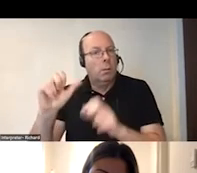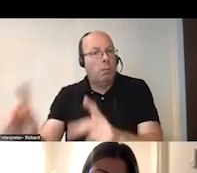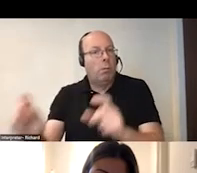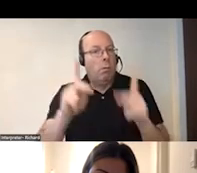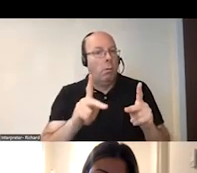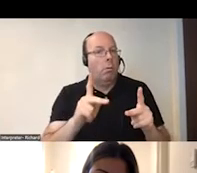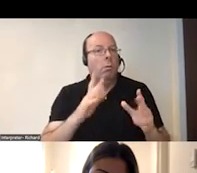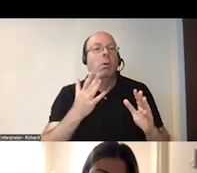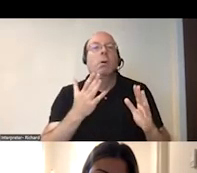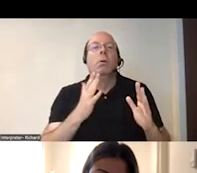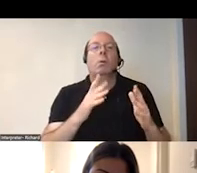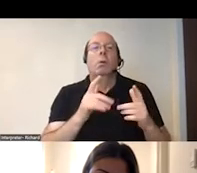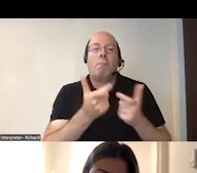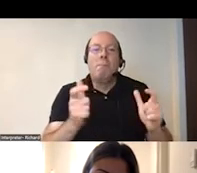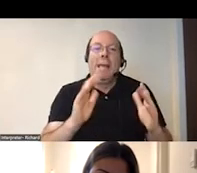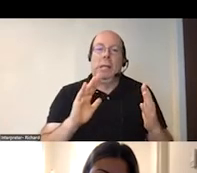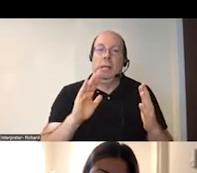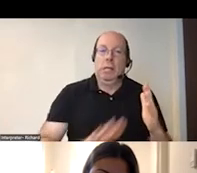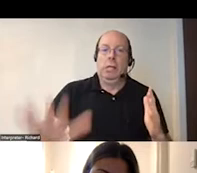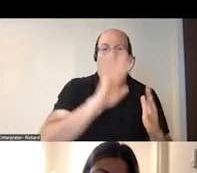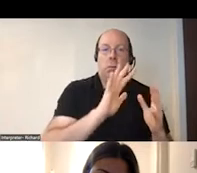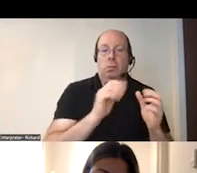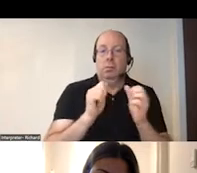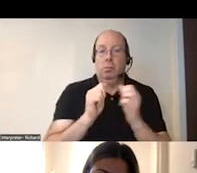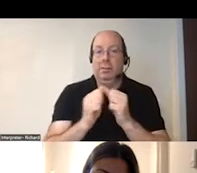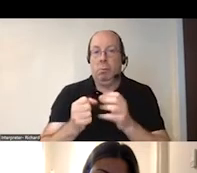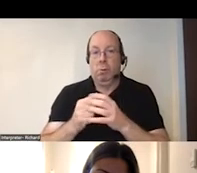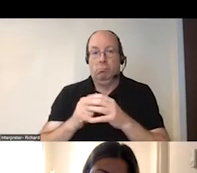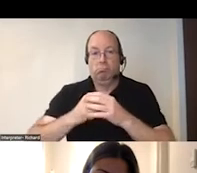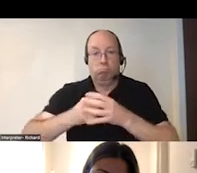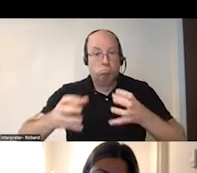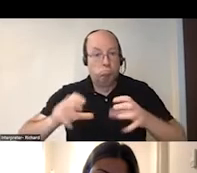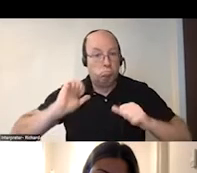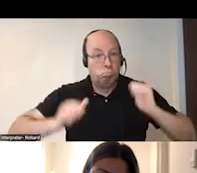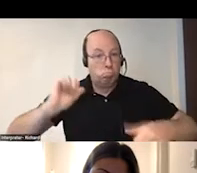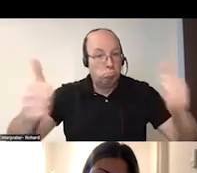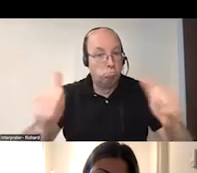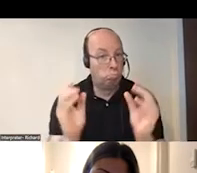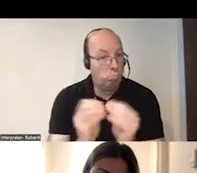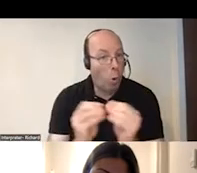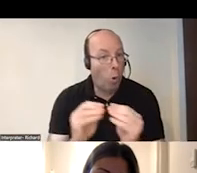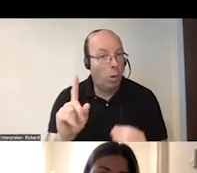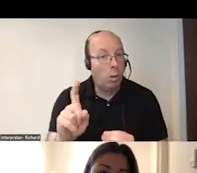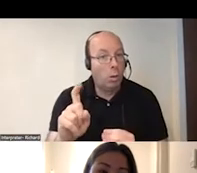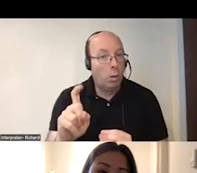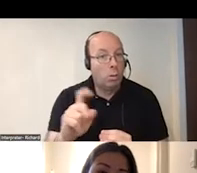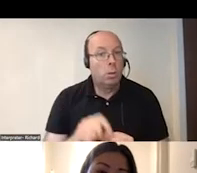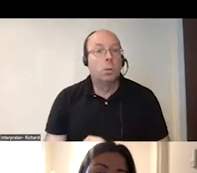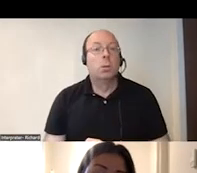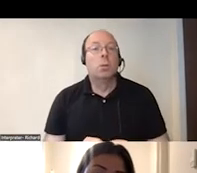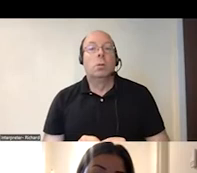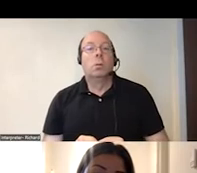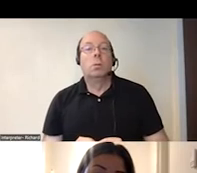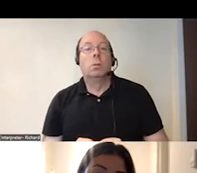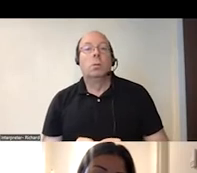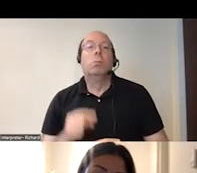market that we can actually, you know, scale up pretty quickly? So, you know, just through luck and other